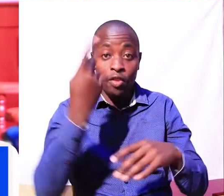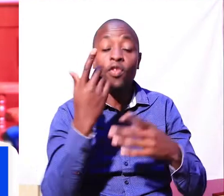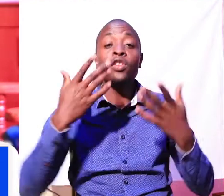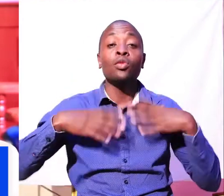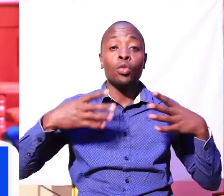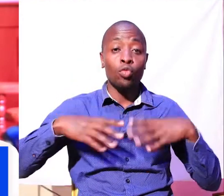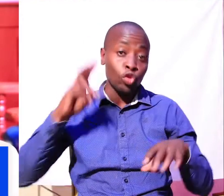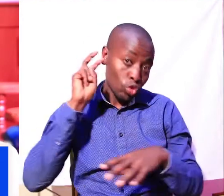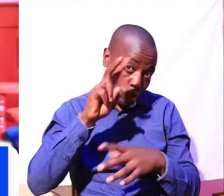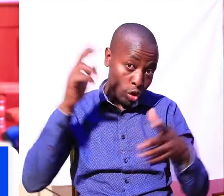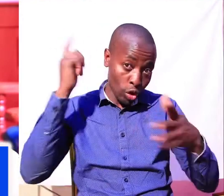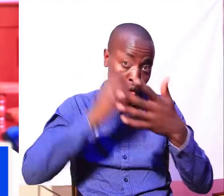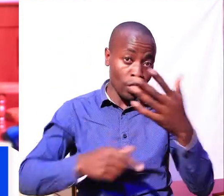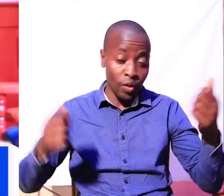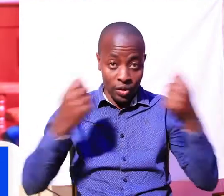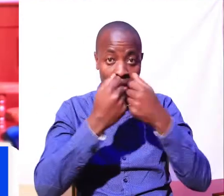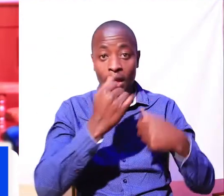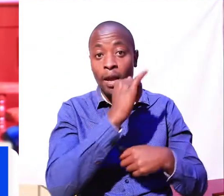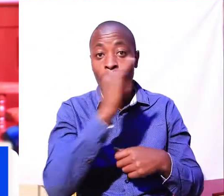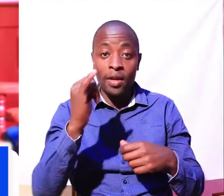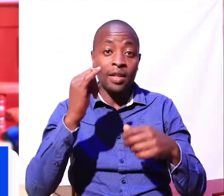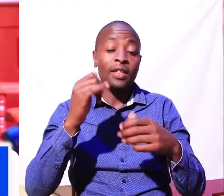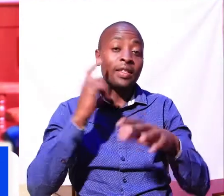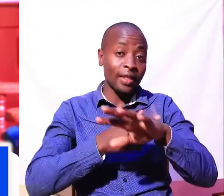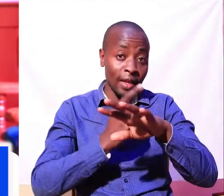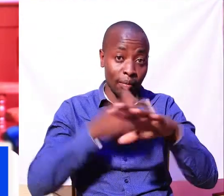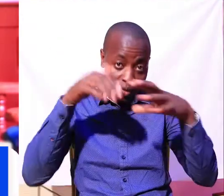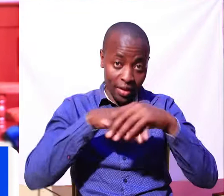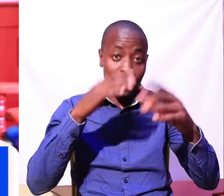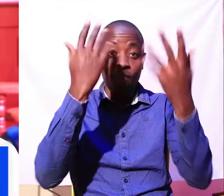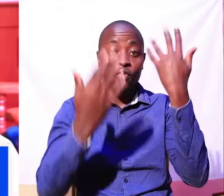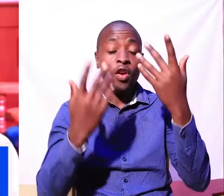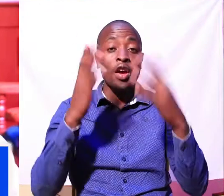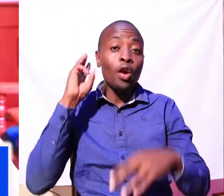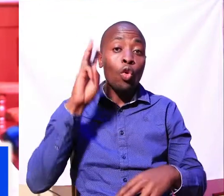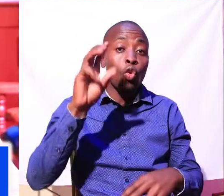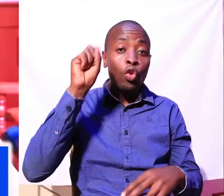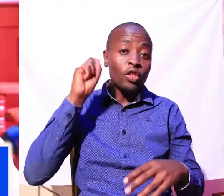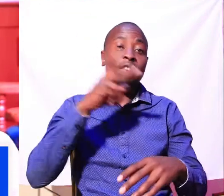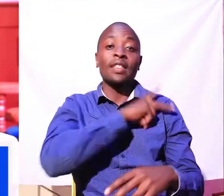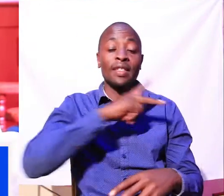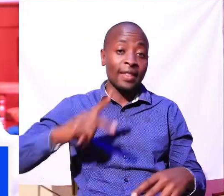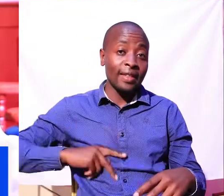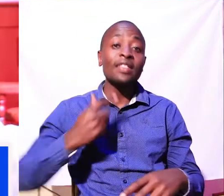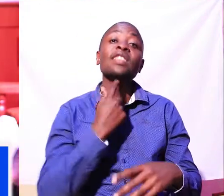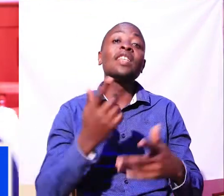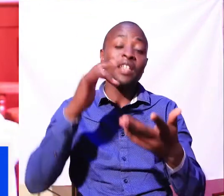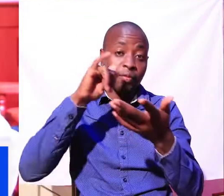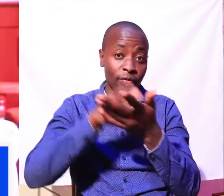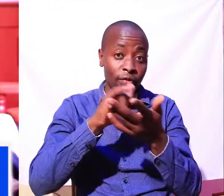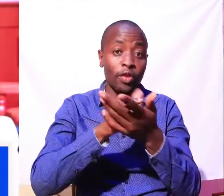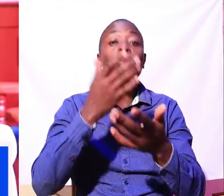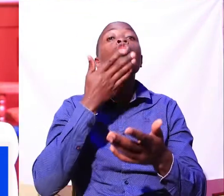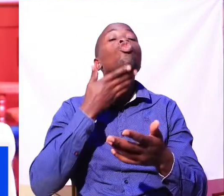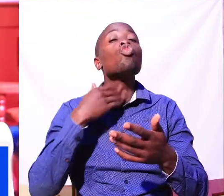when Shadrach, Meshach, and Abednego were thrown into the furnace was the king himself. And we are told, and I would like to